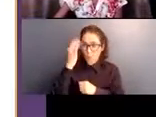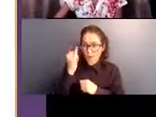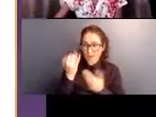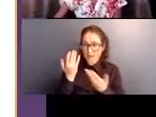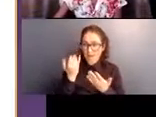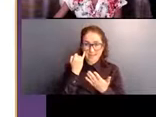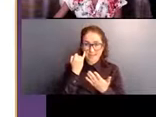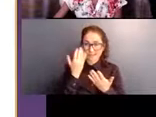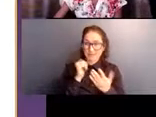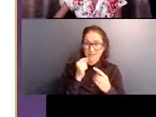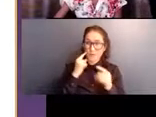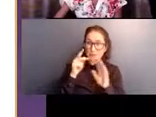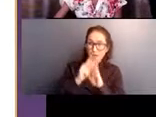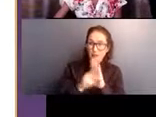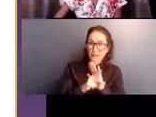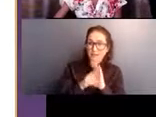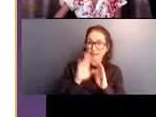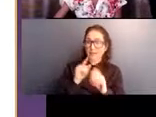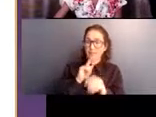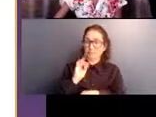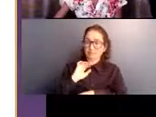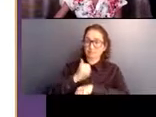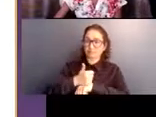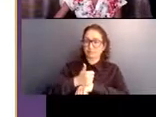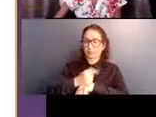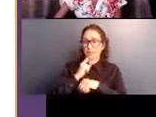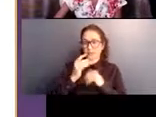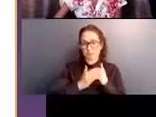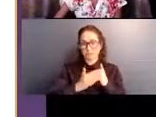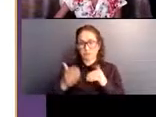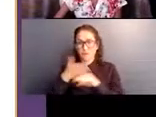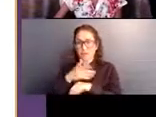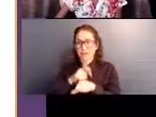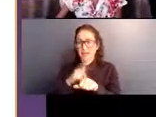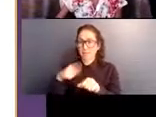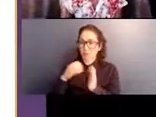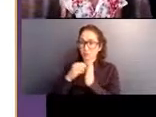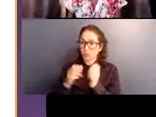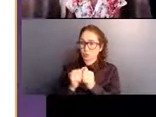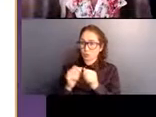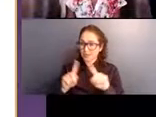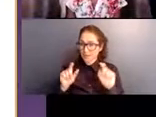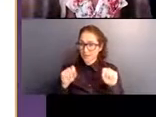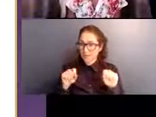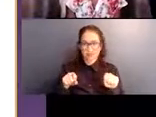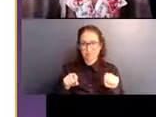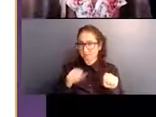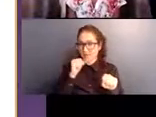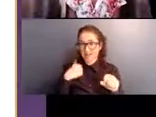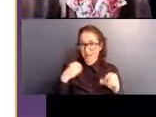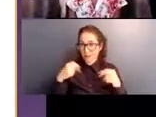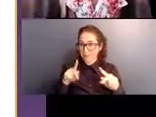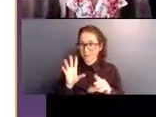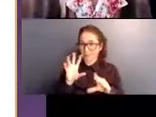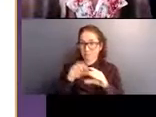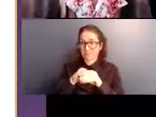not for policies that were put in place, over time, students with differing abilities would not have the opportunity to